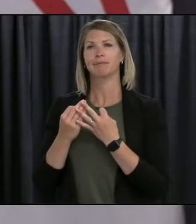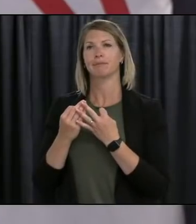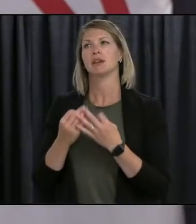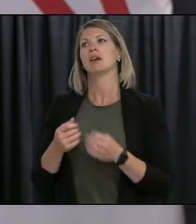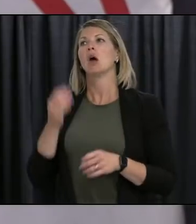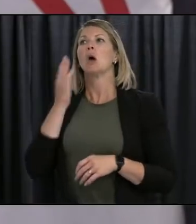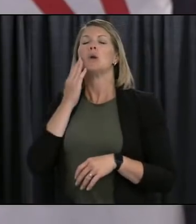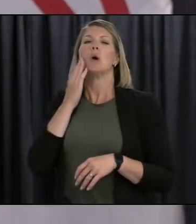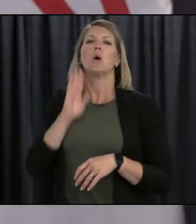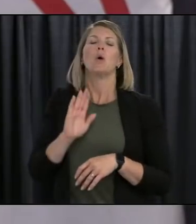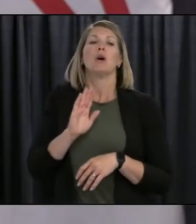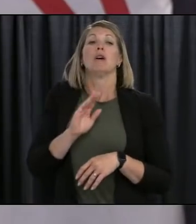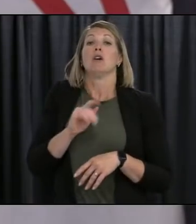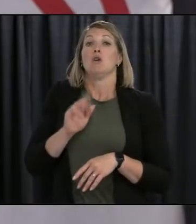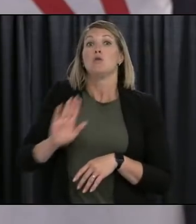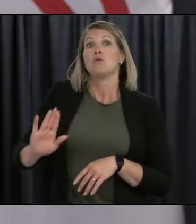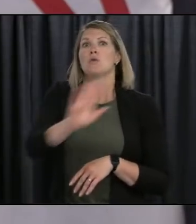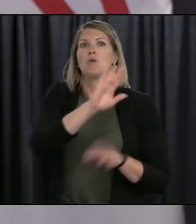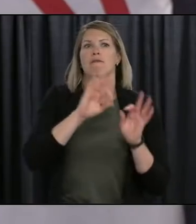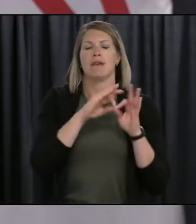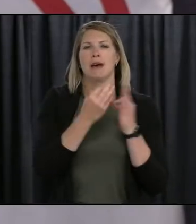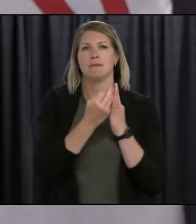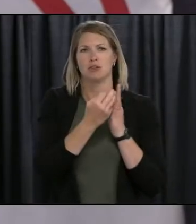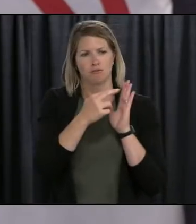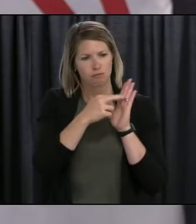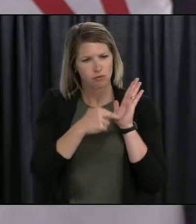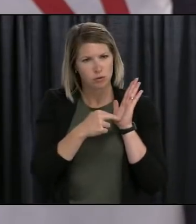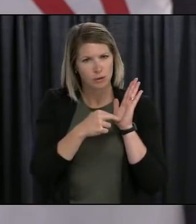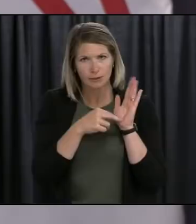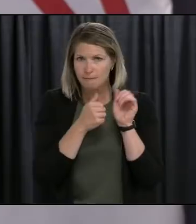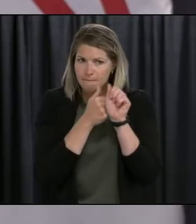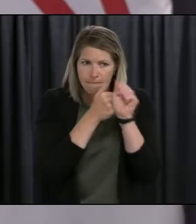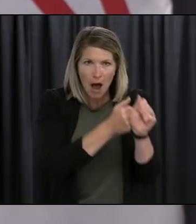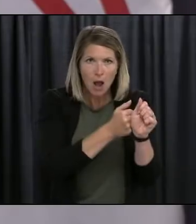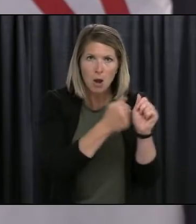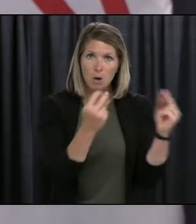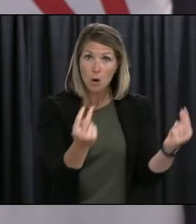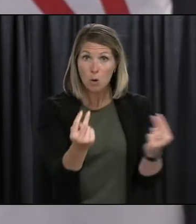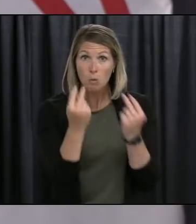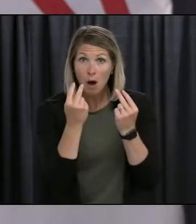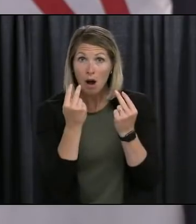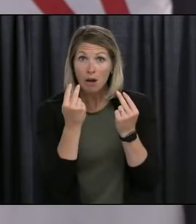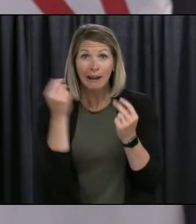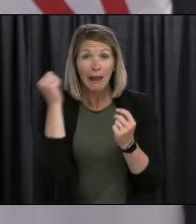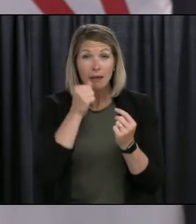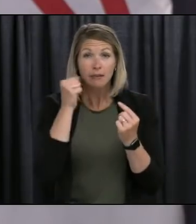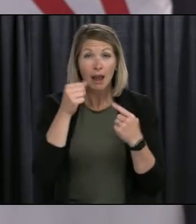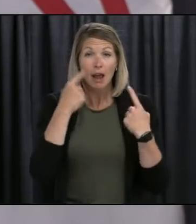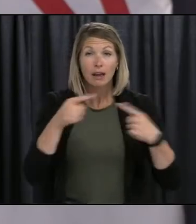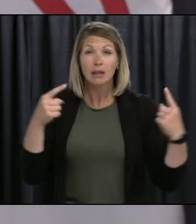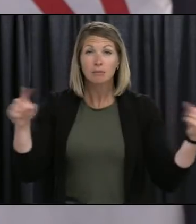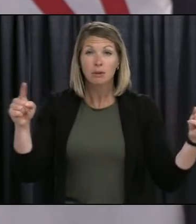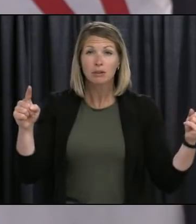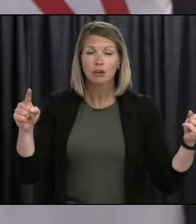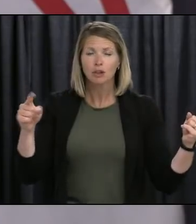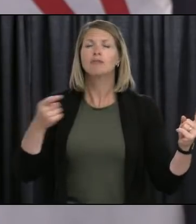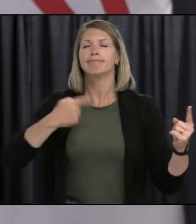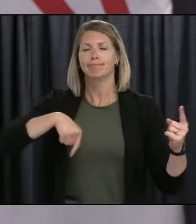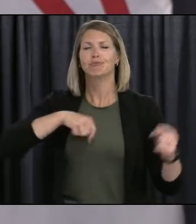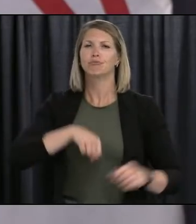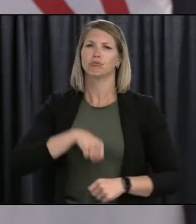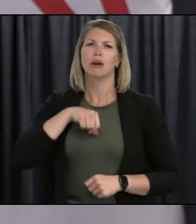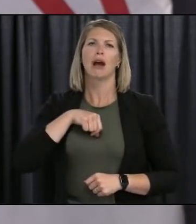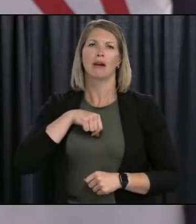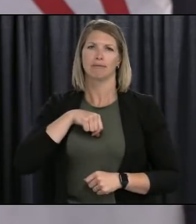guidelines. And you are to be commended, no matter where you live in our province, for the work that you've done. We